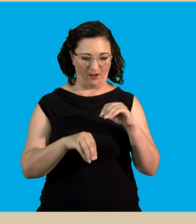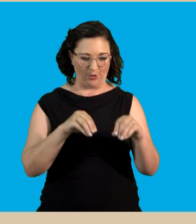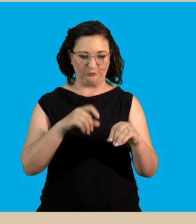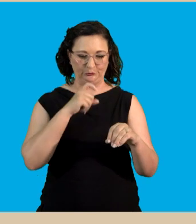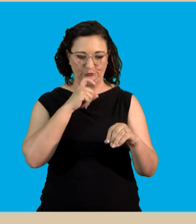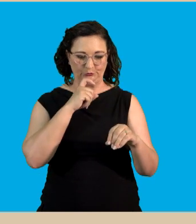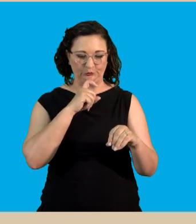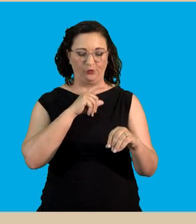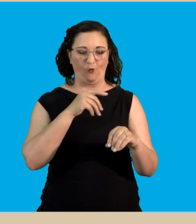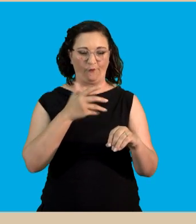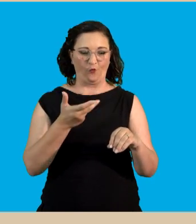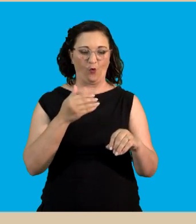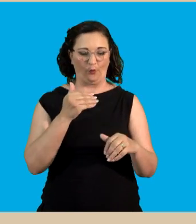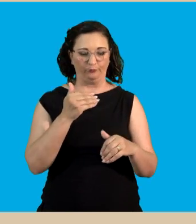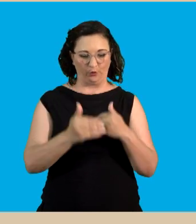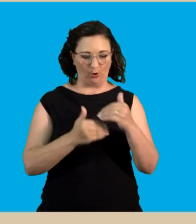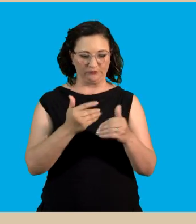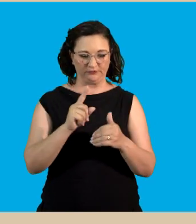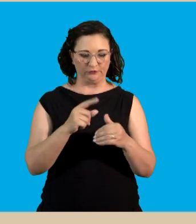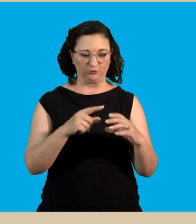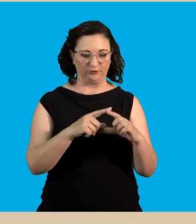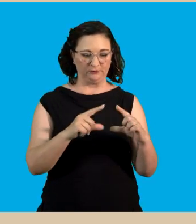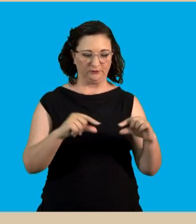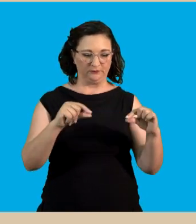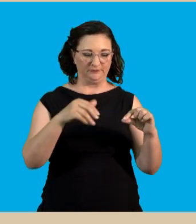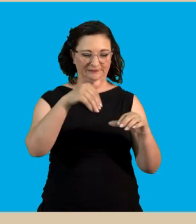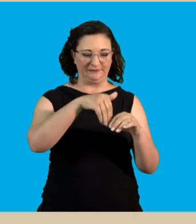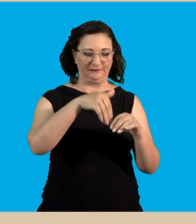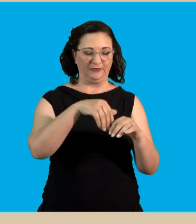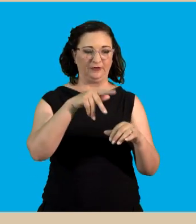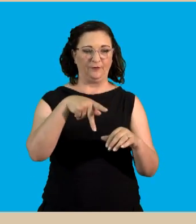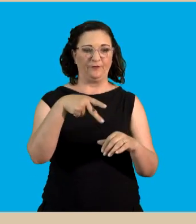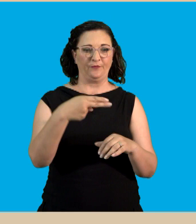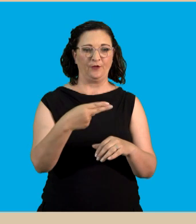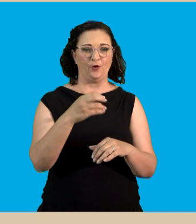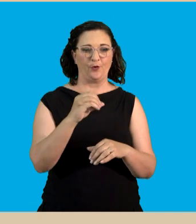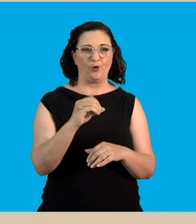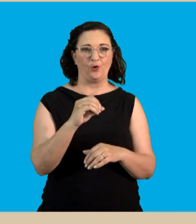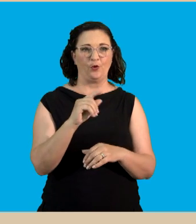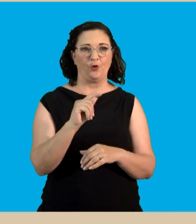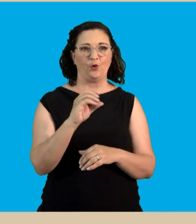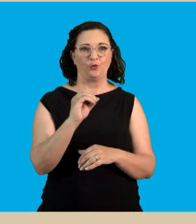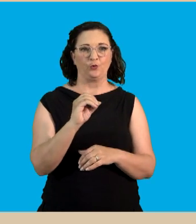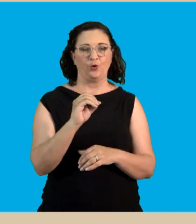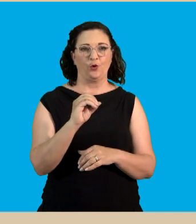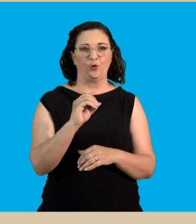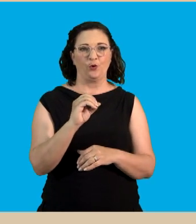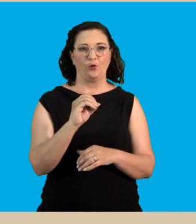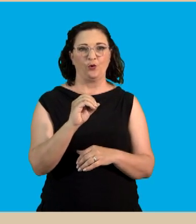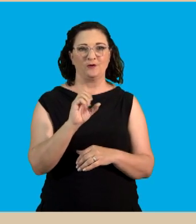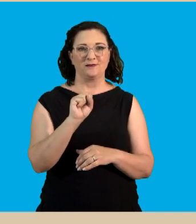for photosynthesis. So I'm just going to say plants use